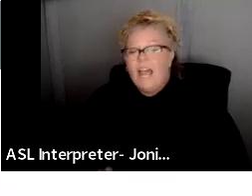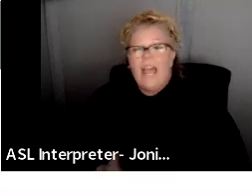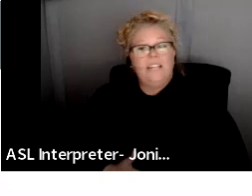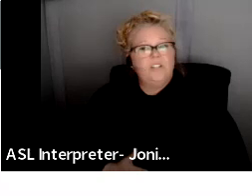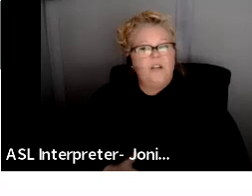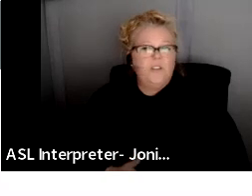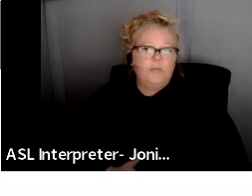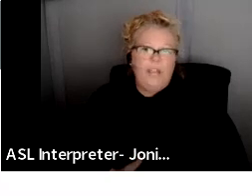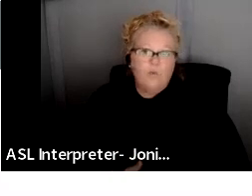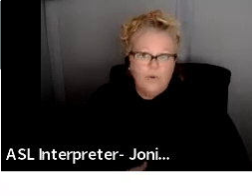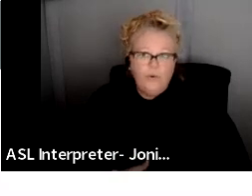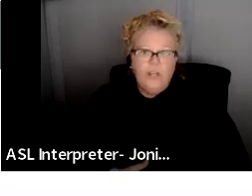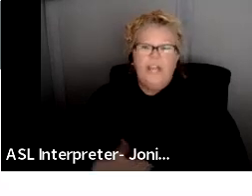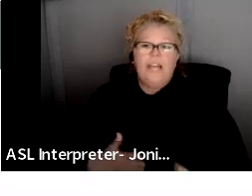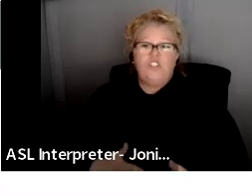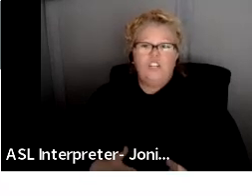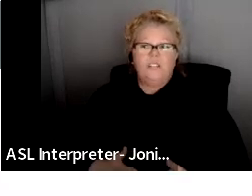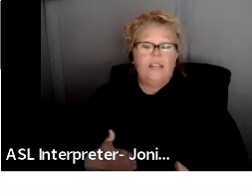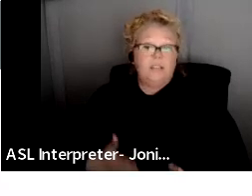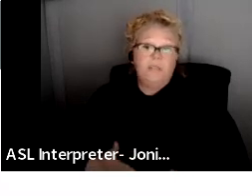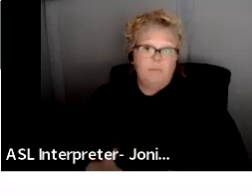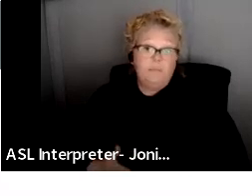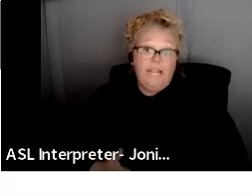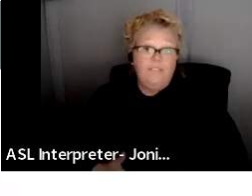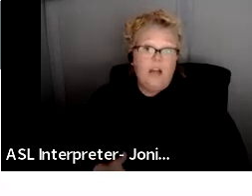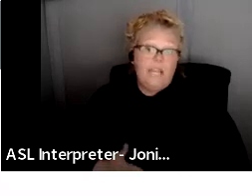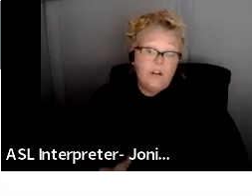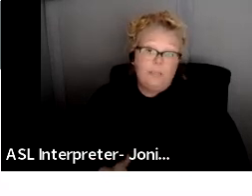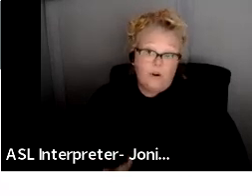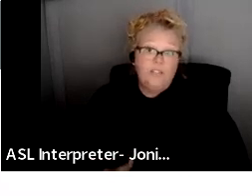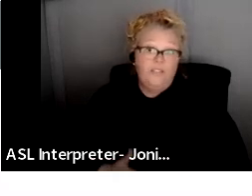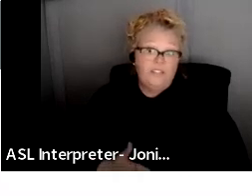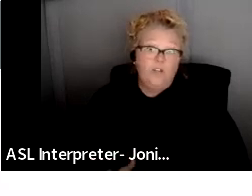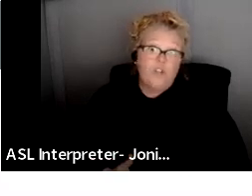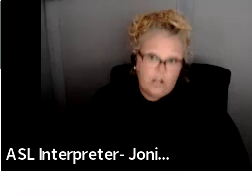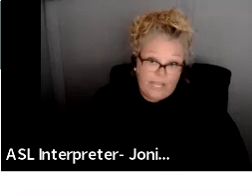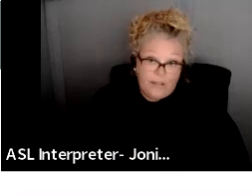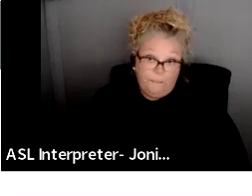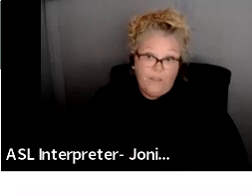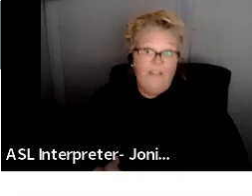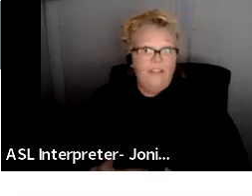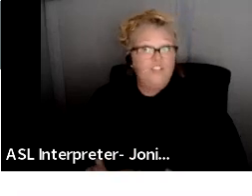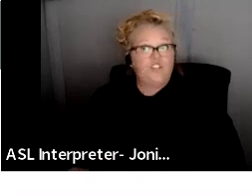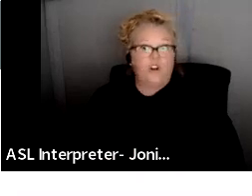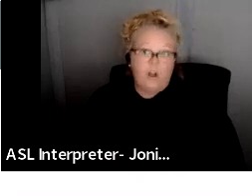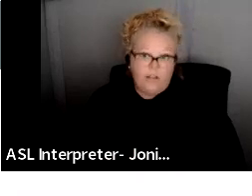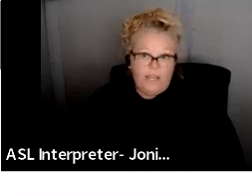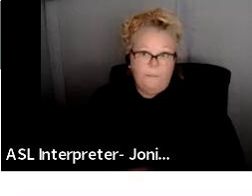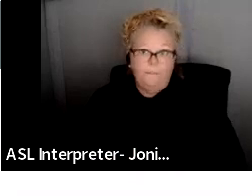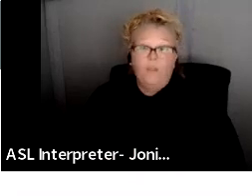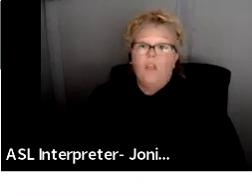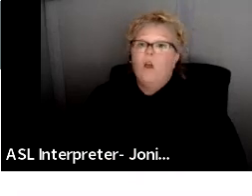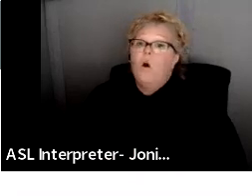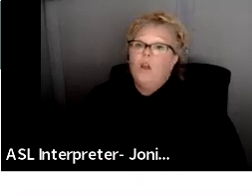conversation. And it's not that they're being rude. It's just they sometimes might even not hear the person still talking and they just start